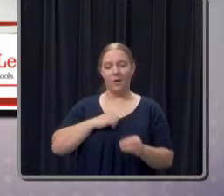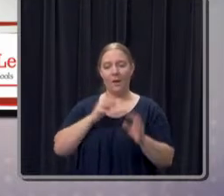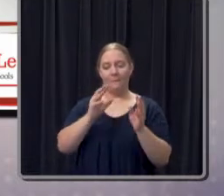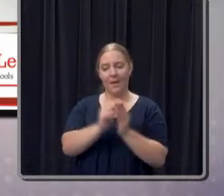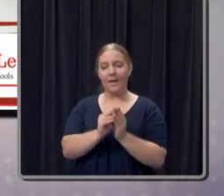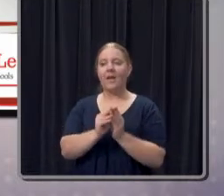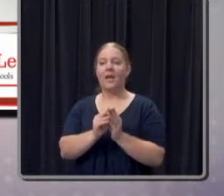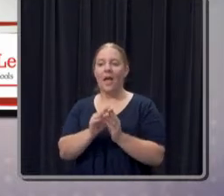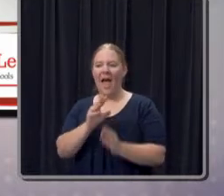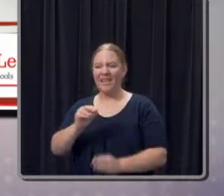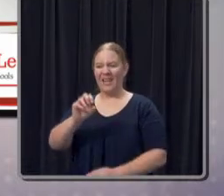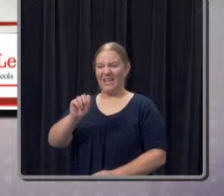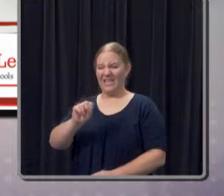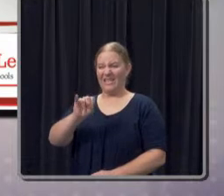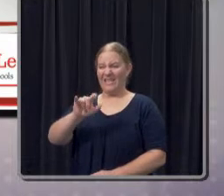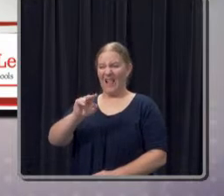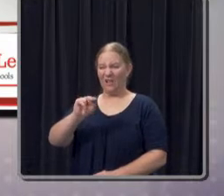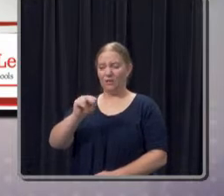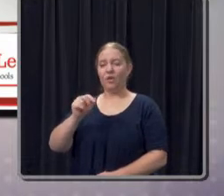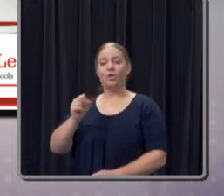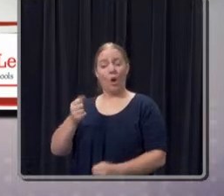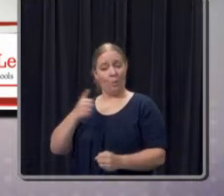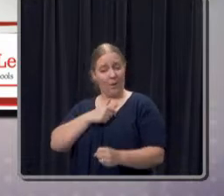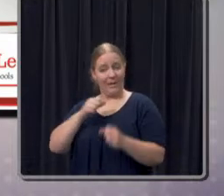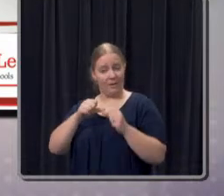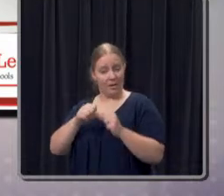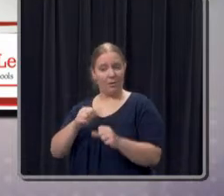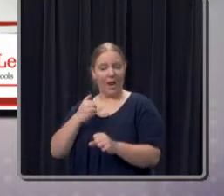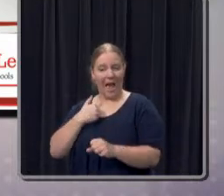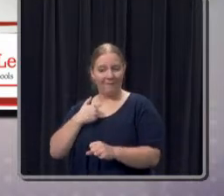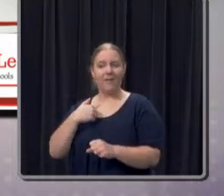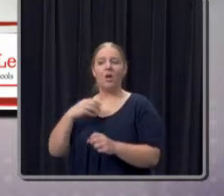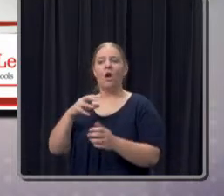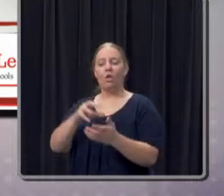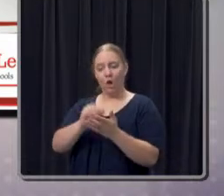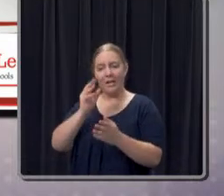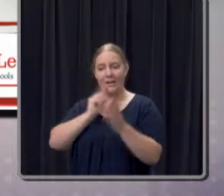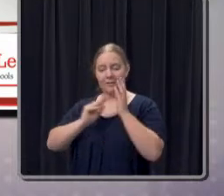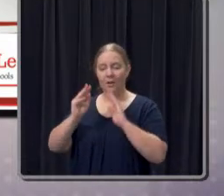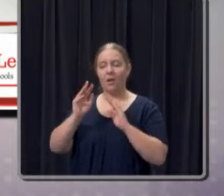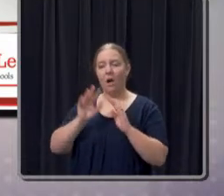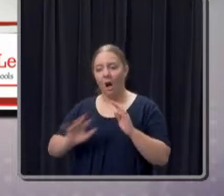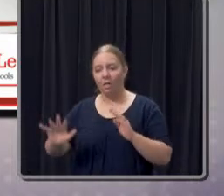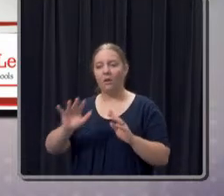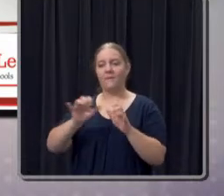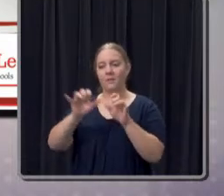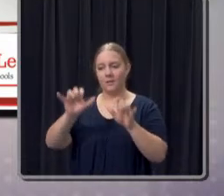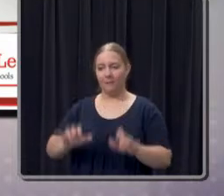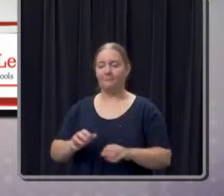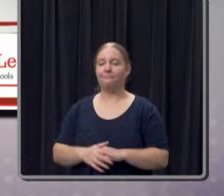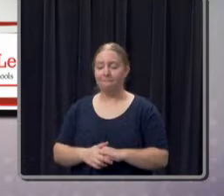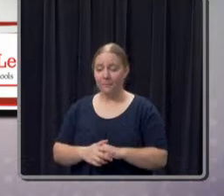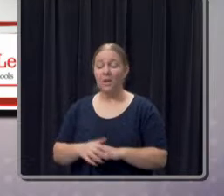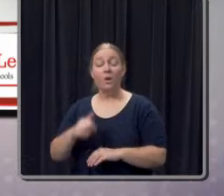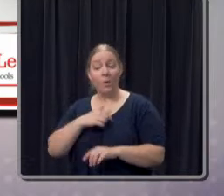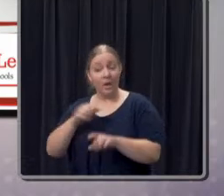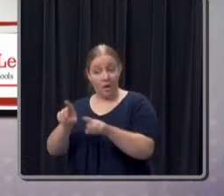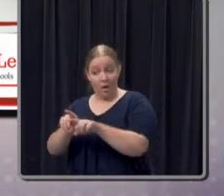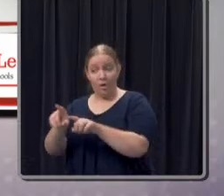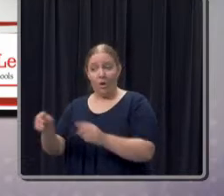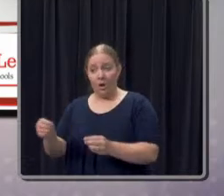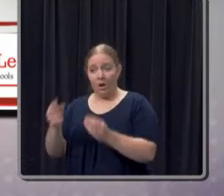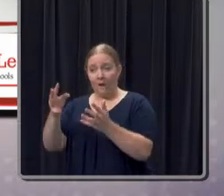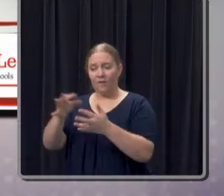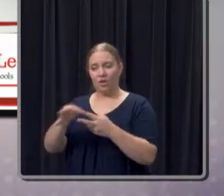SILN so that we can continue to have that those learning experiences across our system. We do also offer